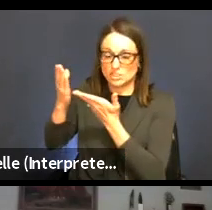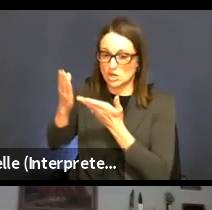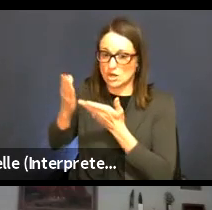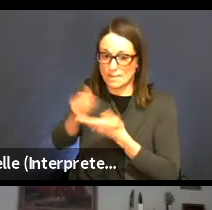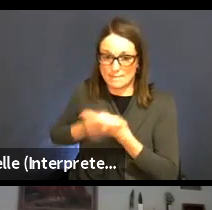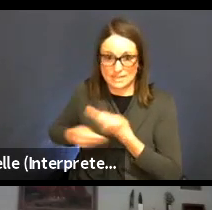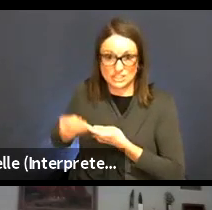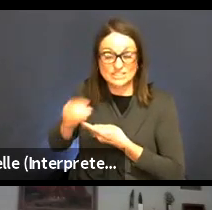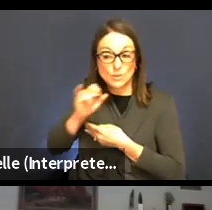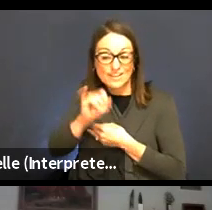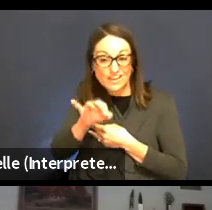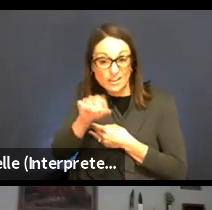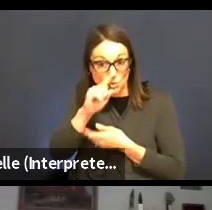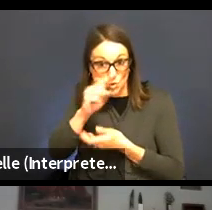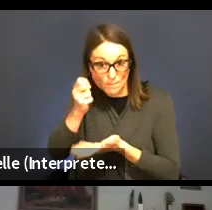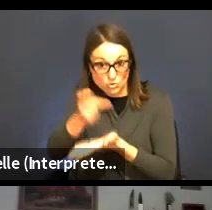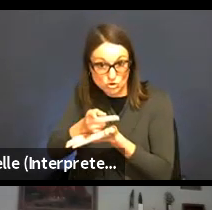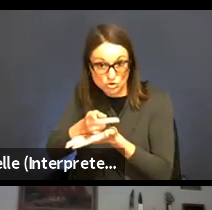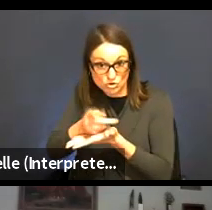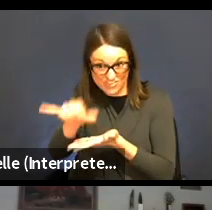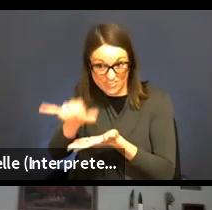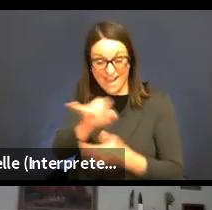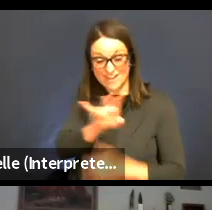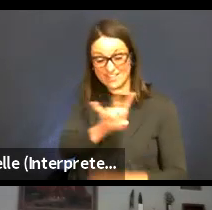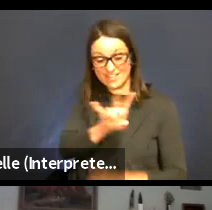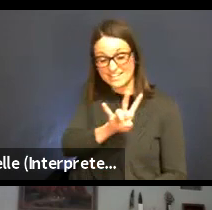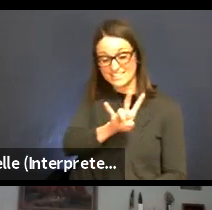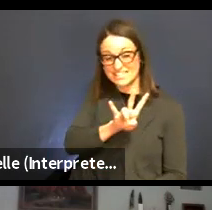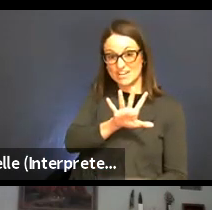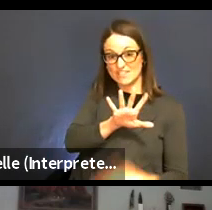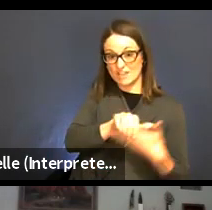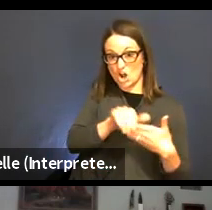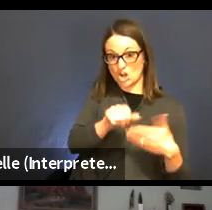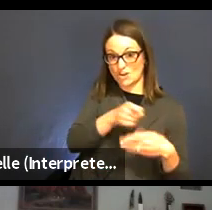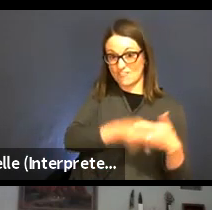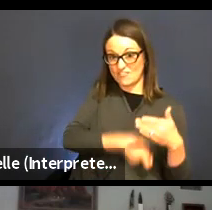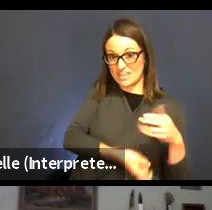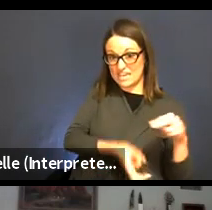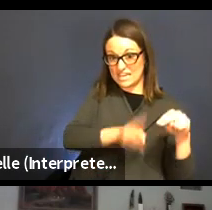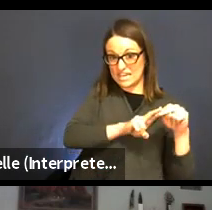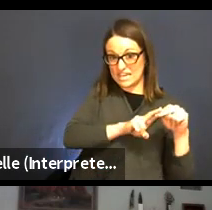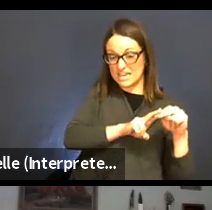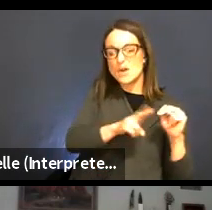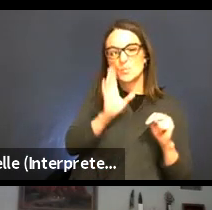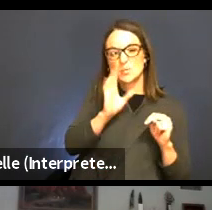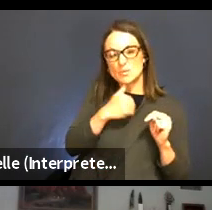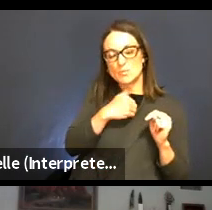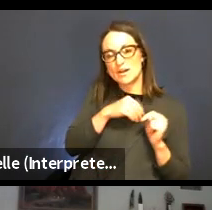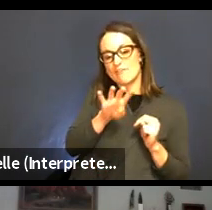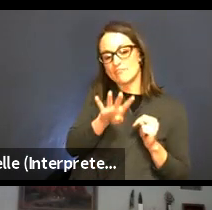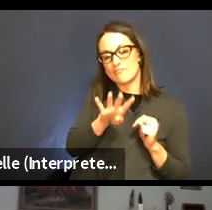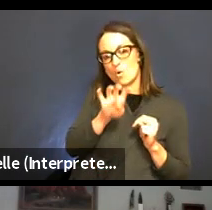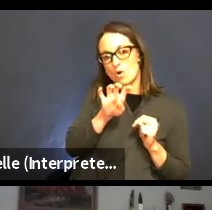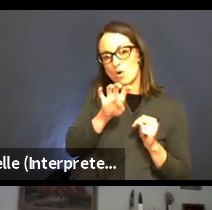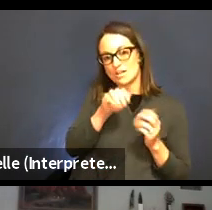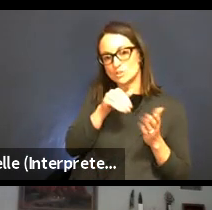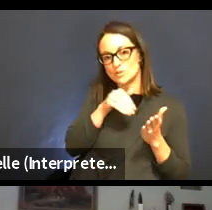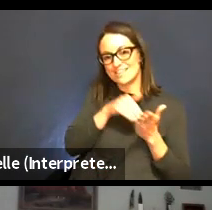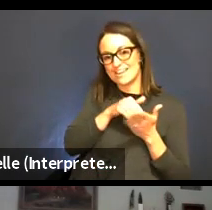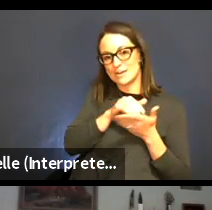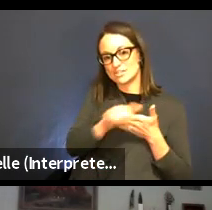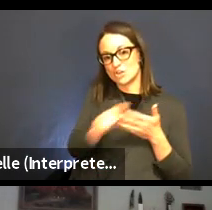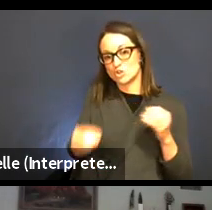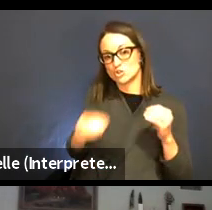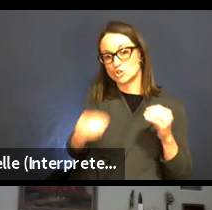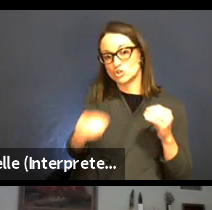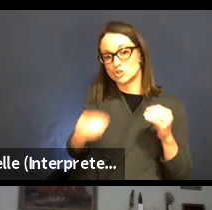that, that $75 fee increase would give us about $400,000 more revenue next year, which would